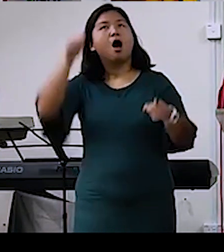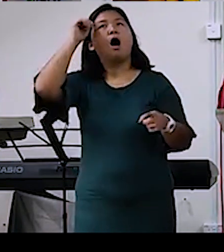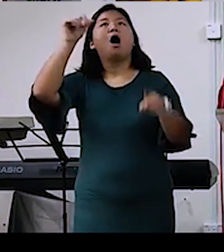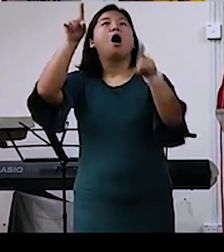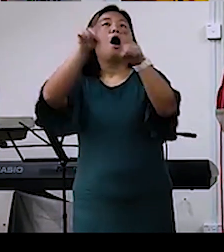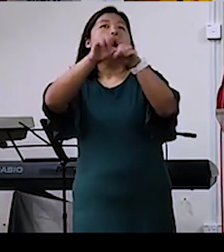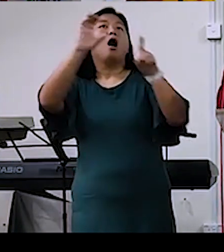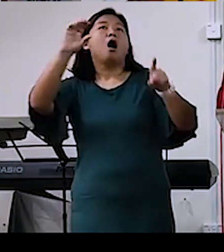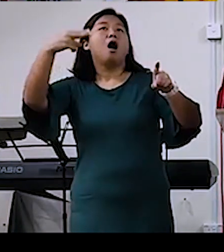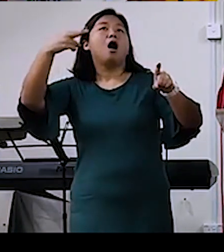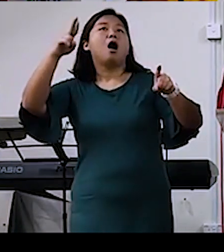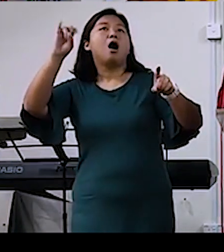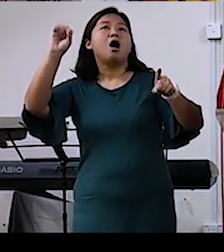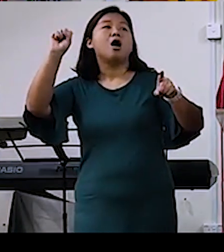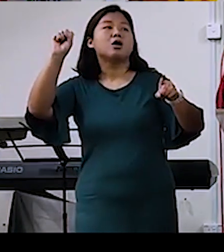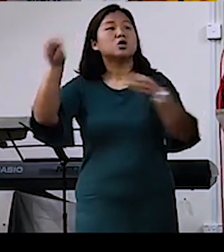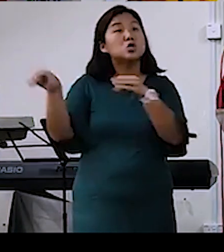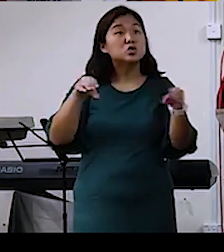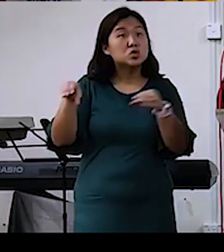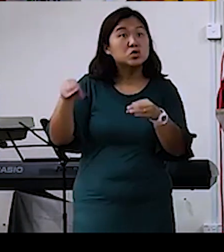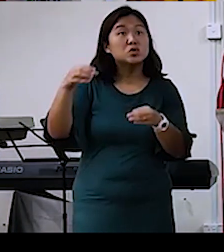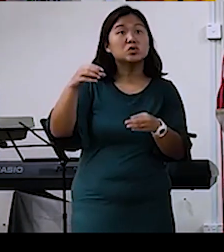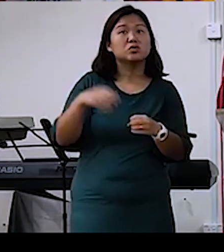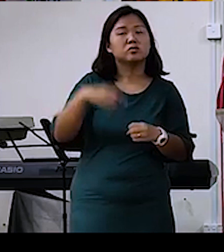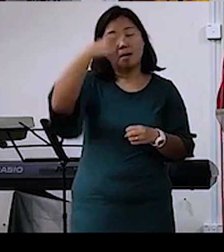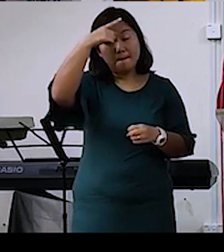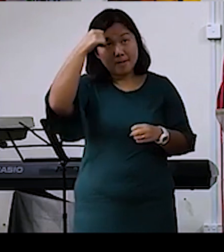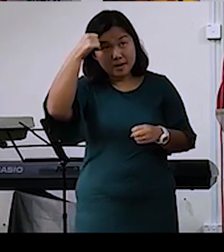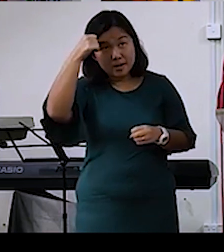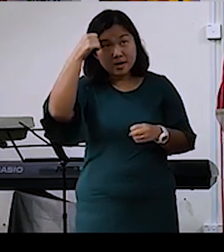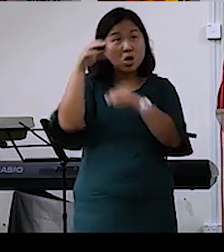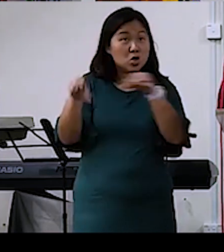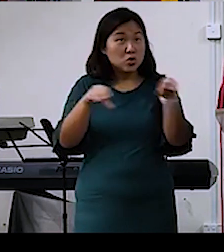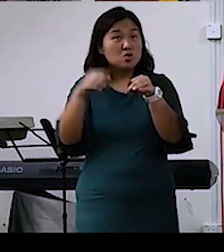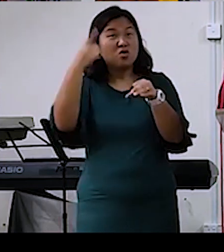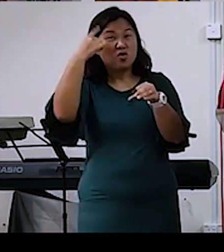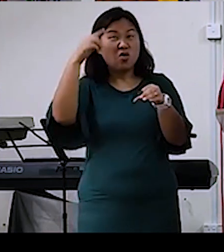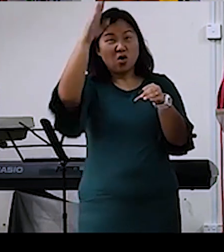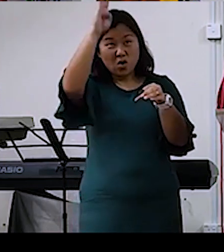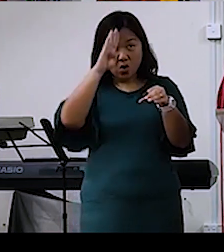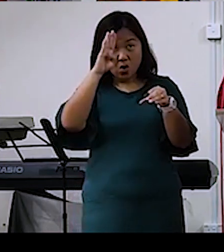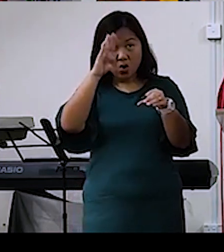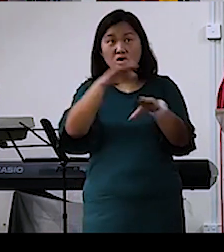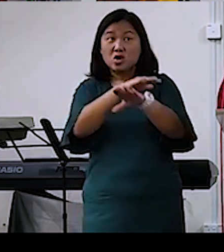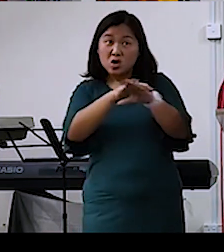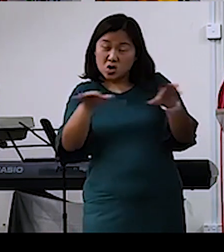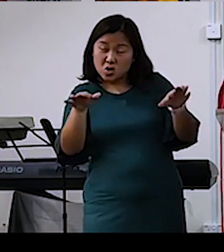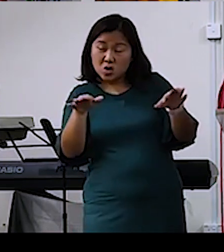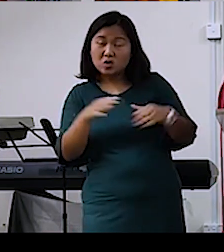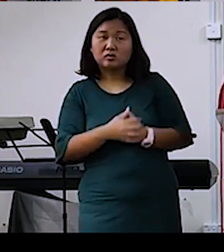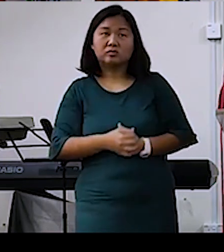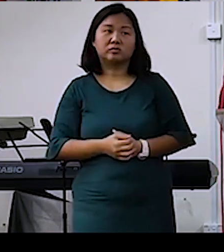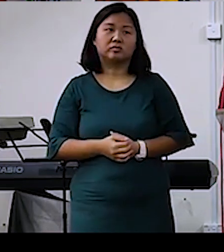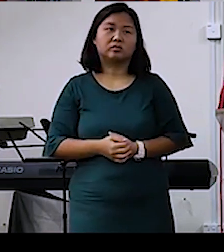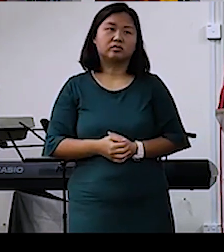to do it. If I don't, then Reverend will not be happy. That's not ministry. So we got to check. Do not simply call what you do is ministry. I pray